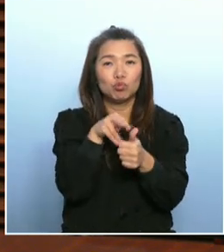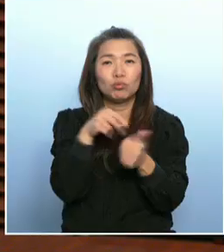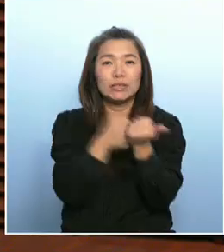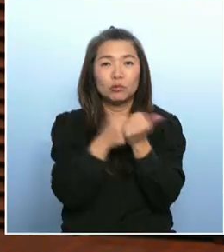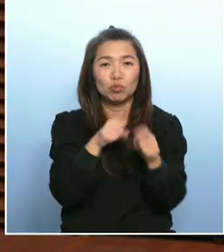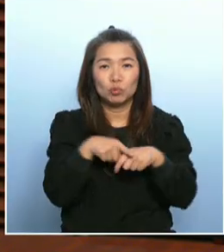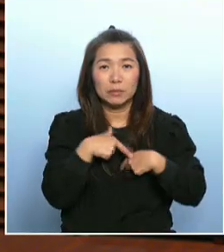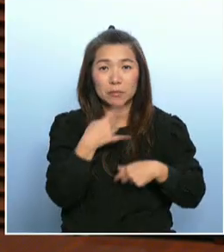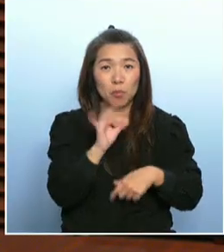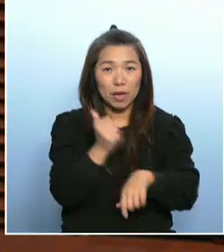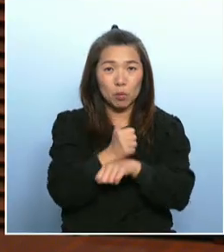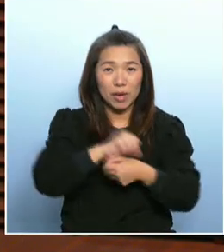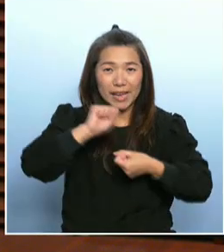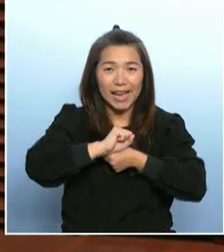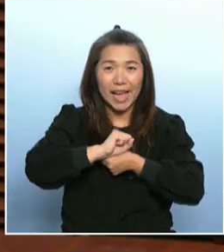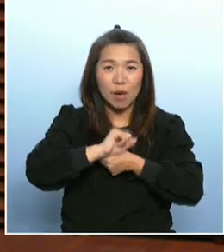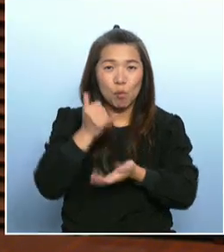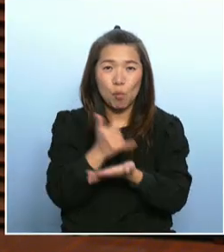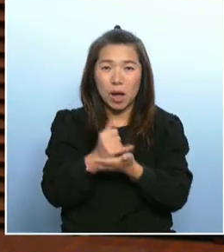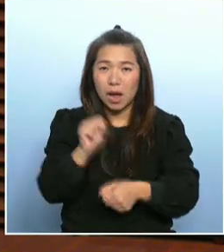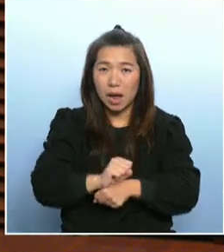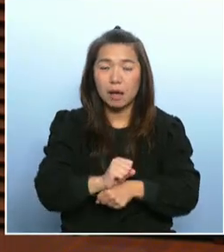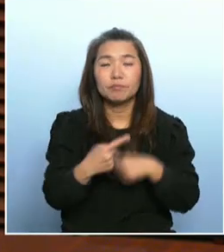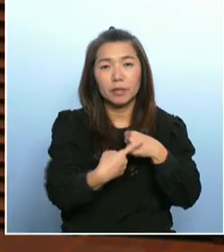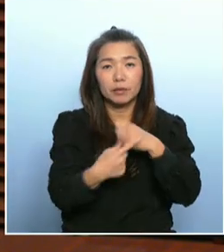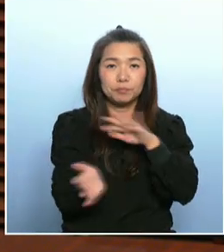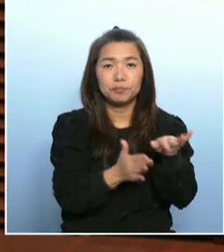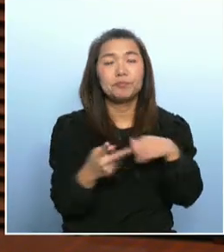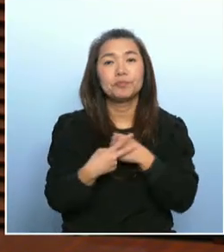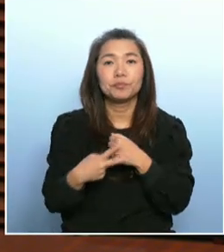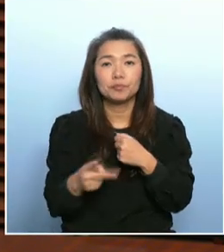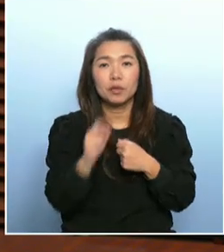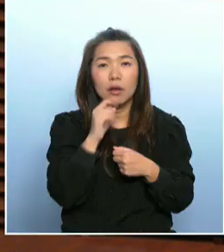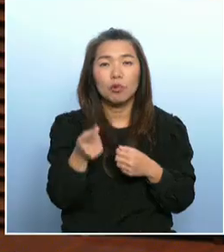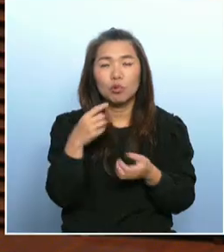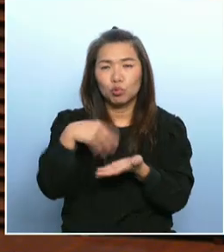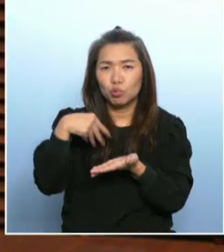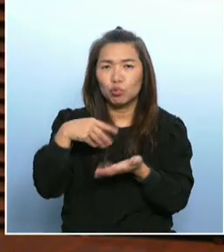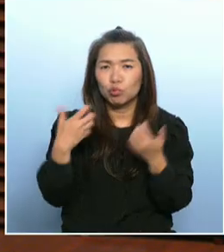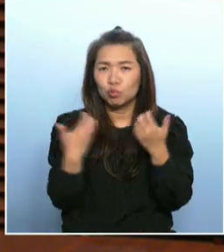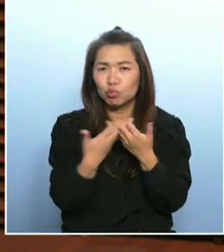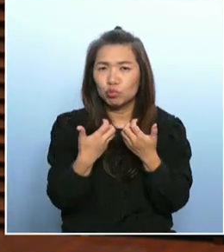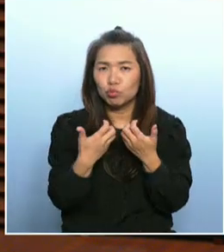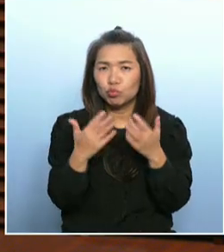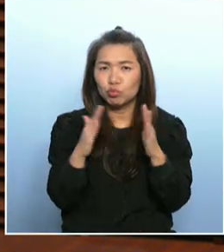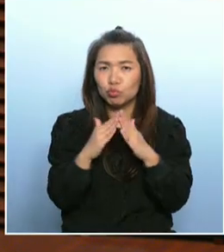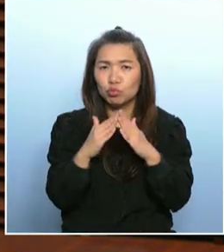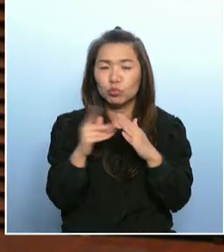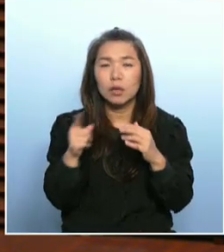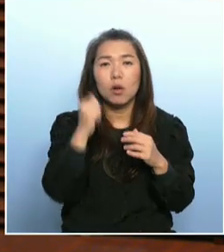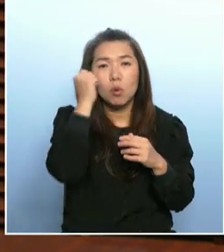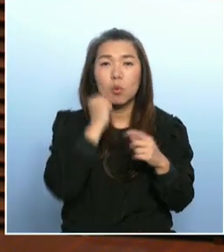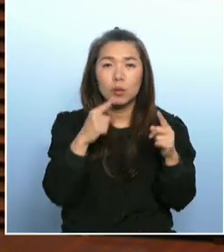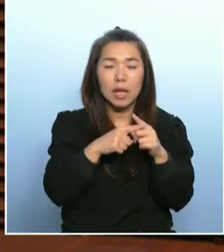time should also become longer. So I wonder if we can increase those service quotas for the